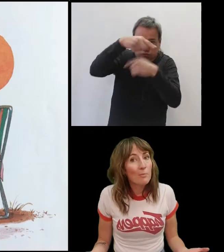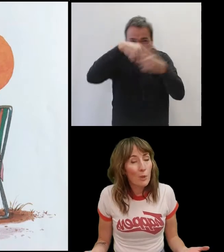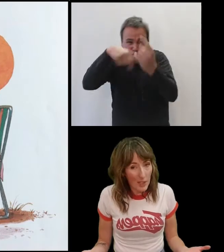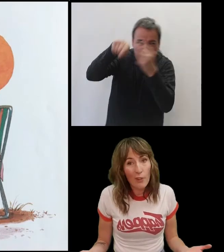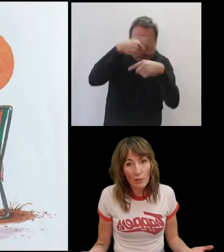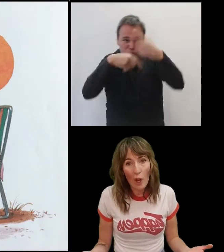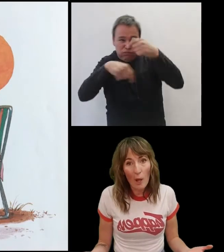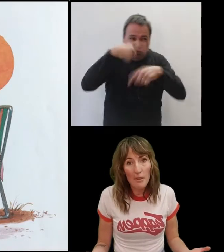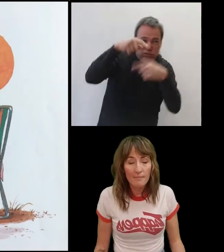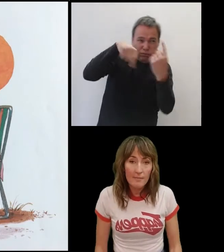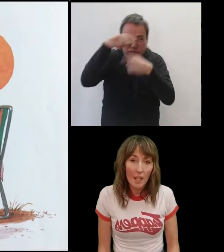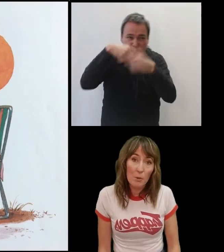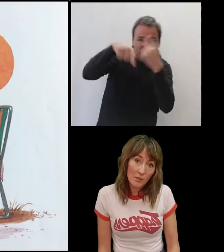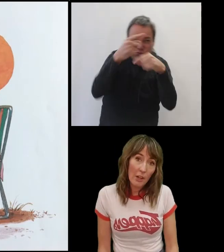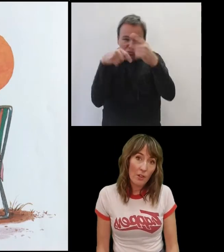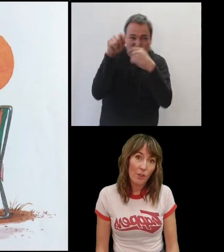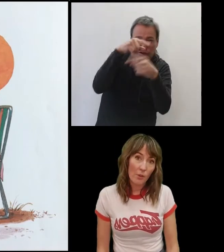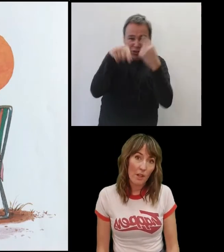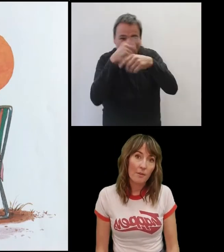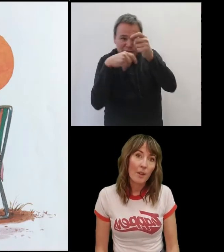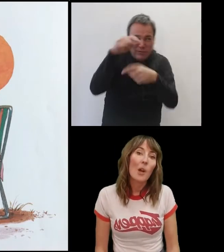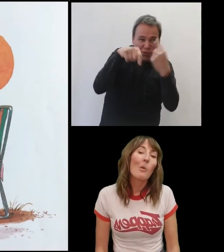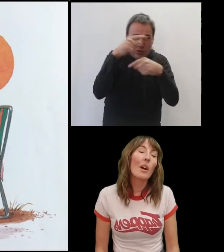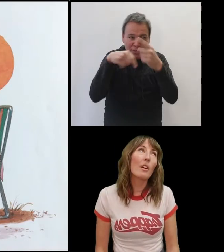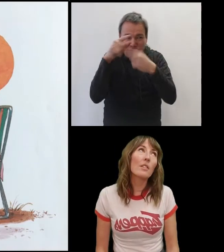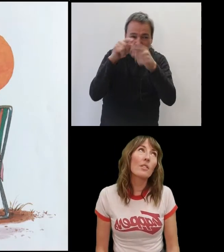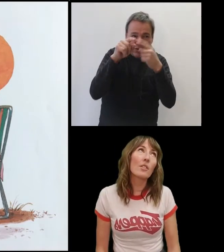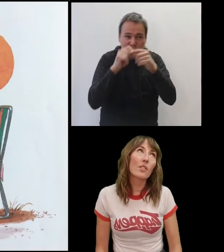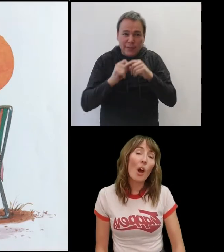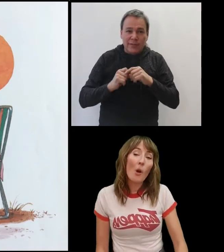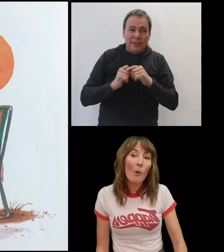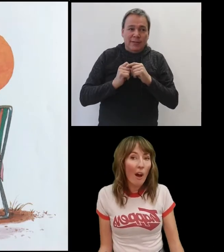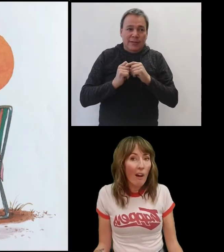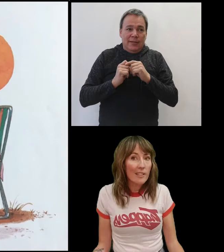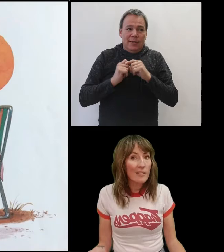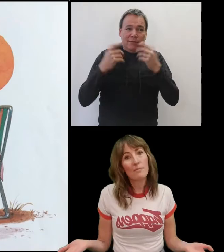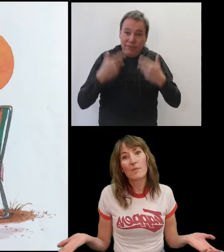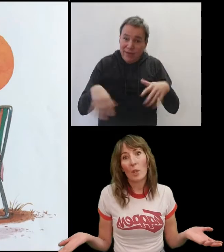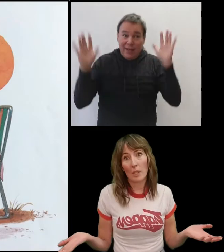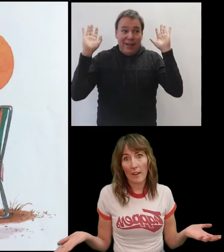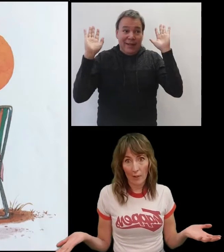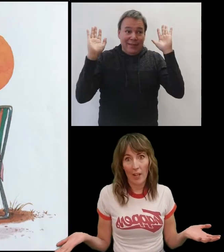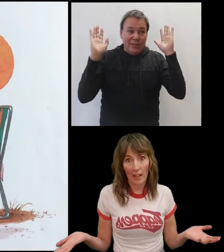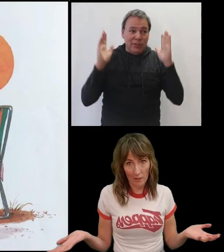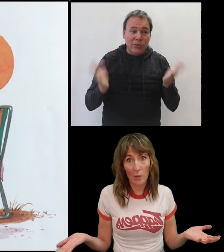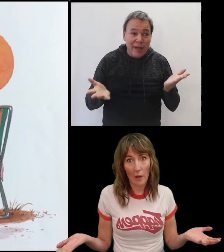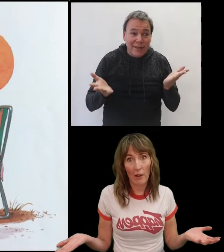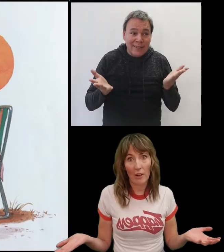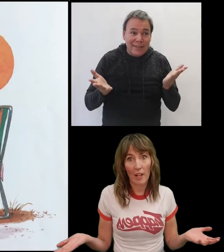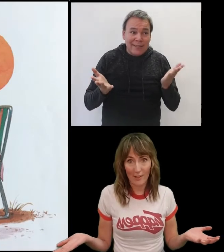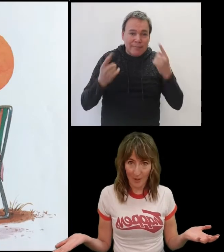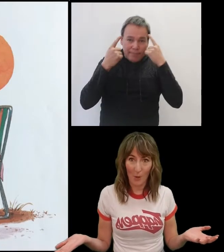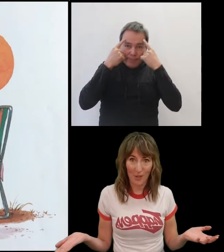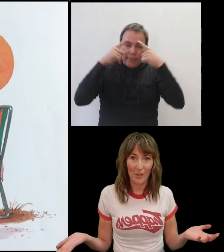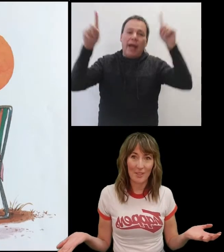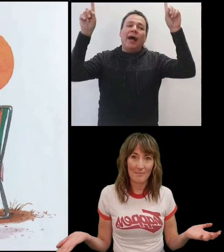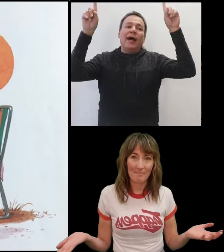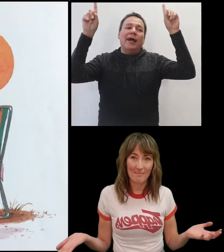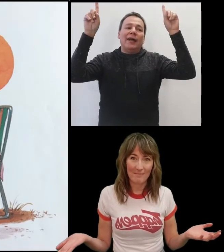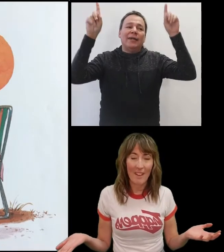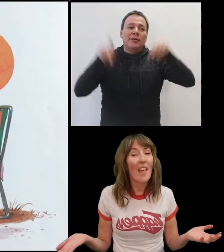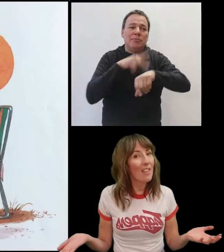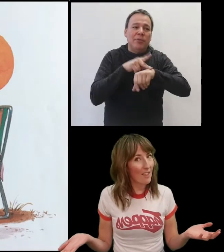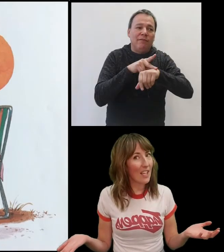principal quit their job and moved to Arizona, where it's so hot, no one ever has to wear a